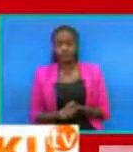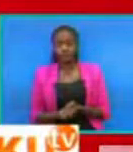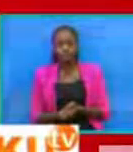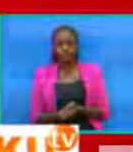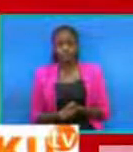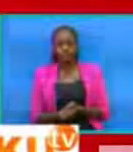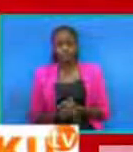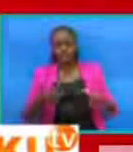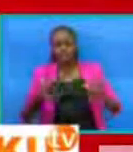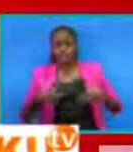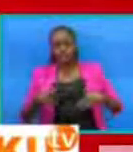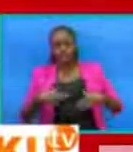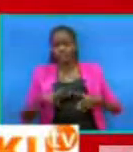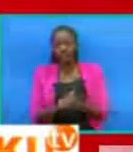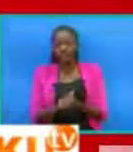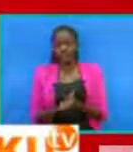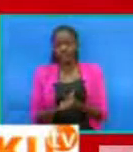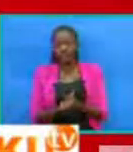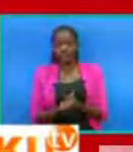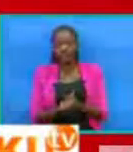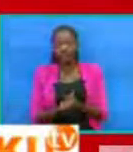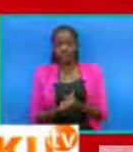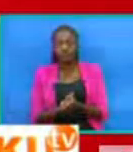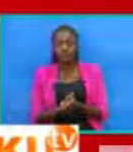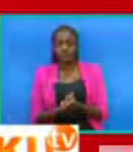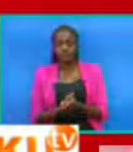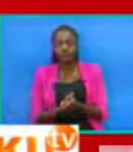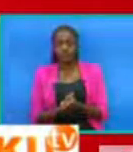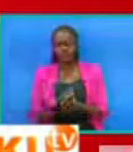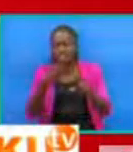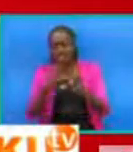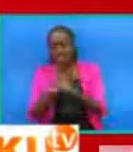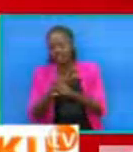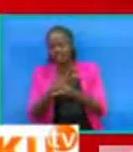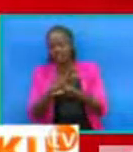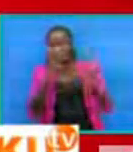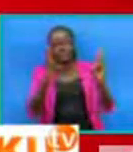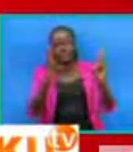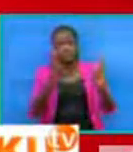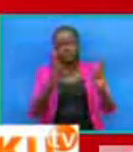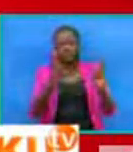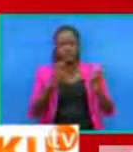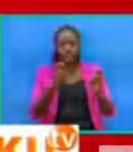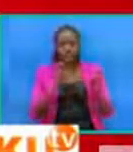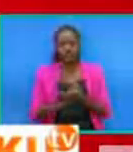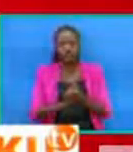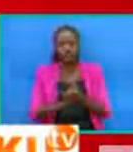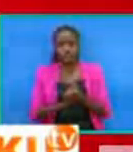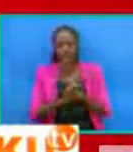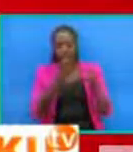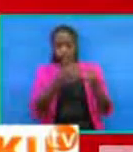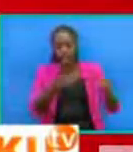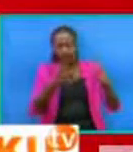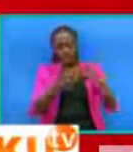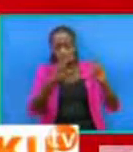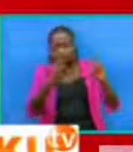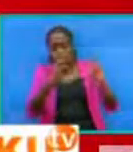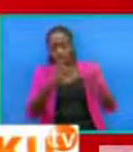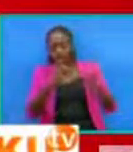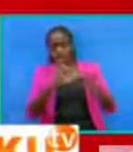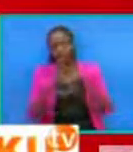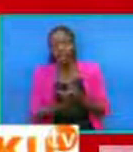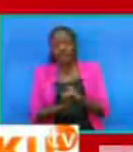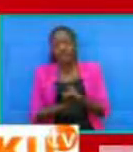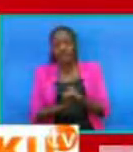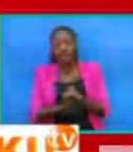some people had stolen his shoes. He went aloud looking for shoes, found one in the dustbin